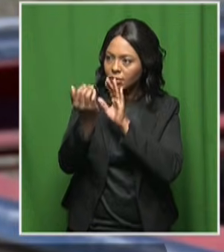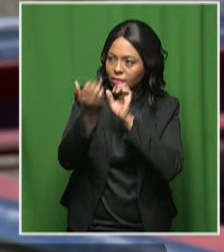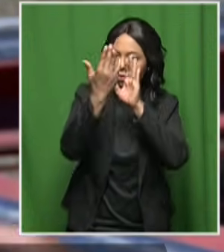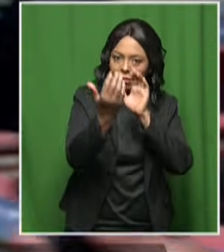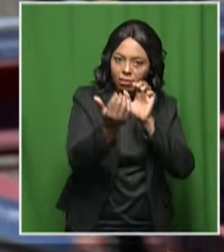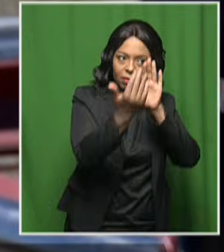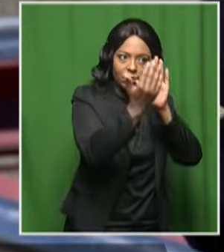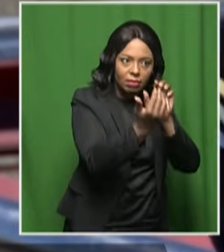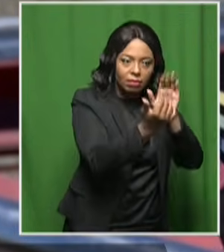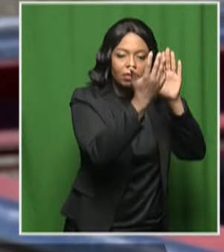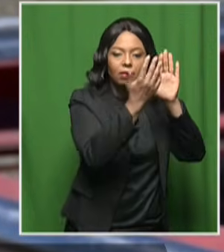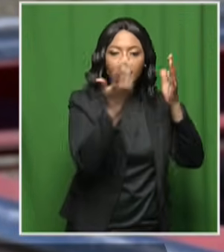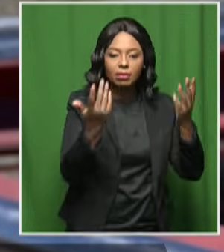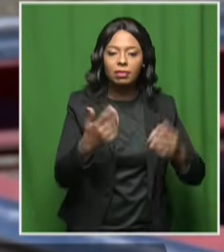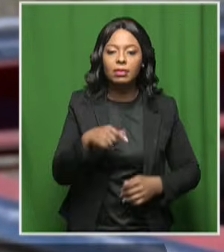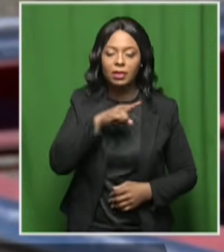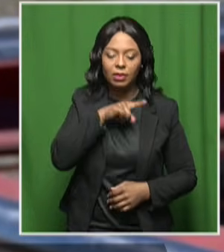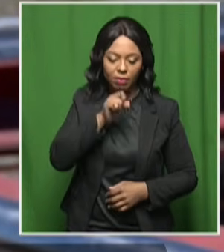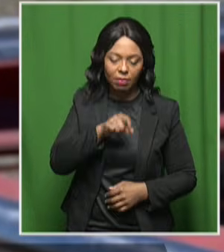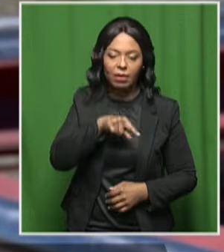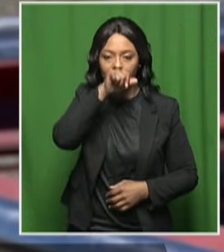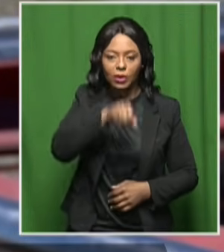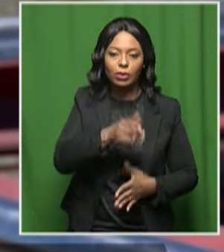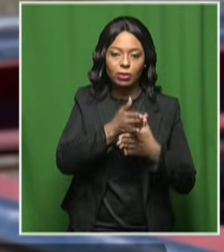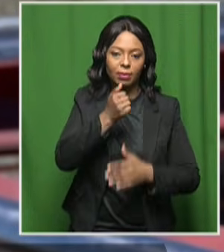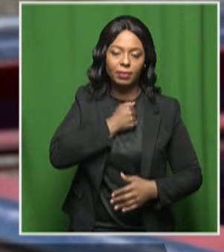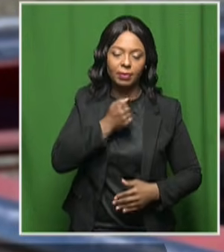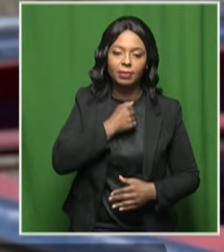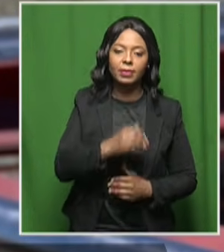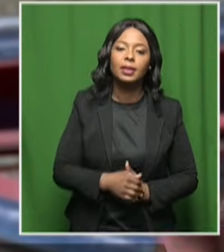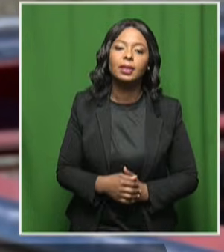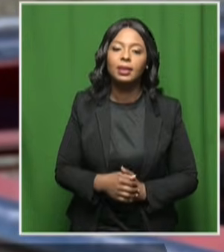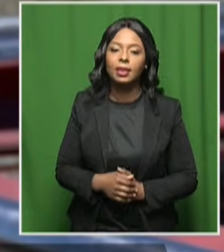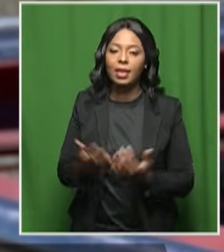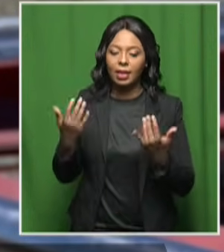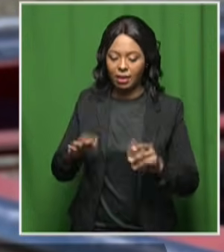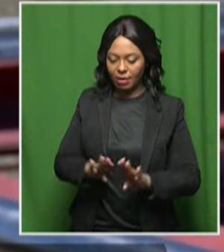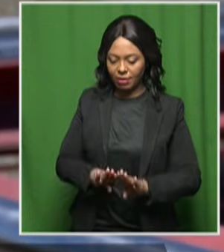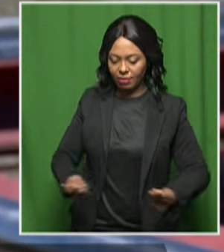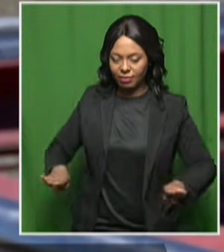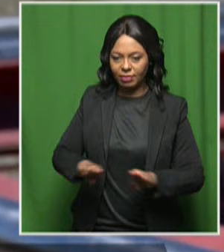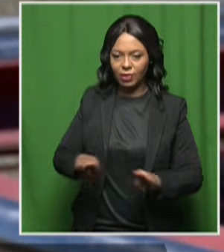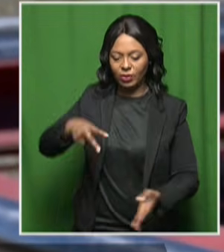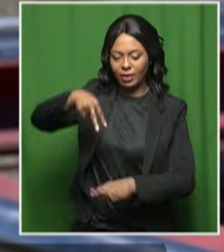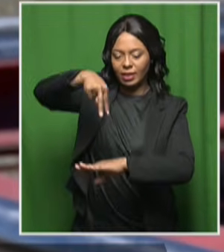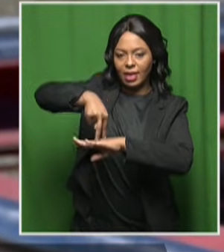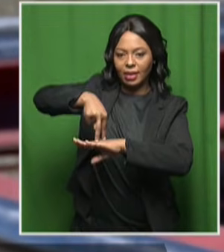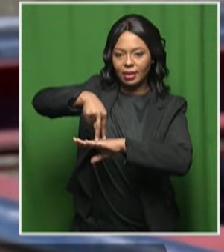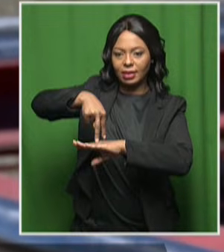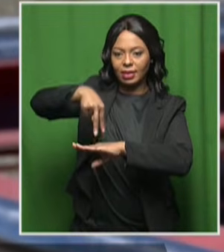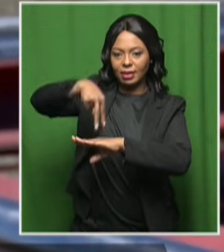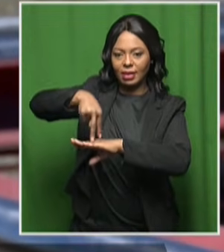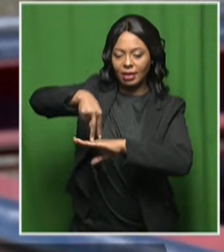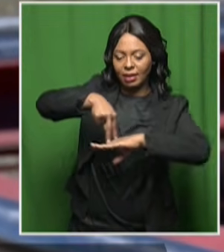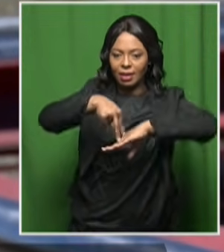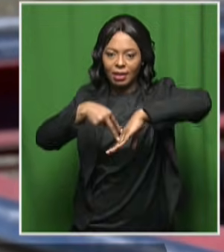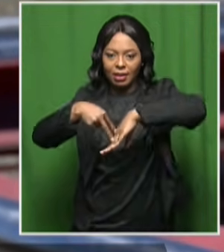Yes. And David, the structure that we're standing on at the moment, it's swinging a bit, and